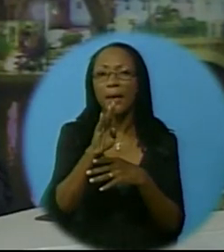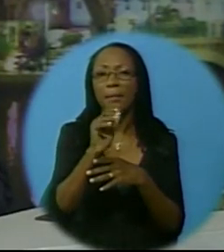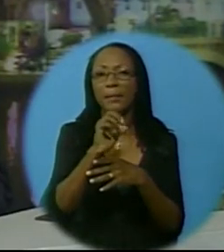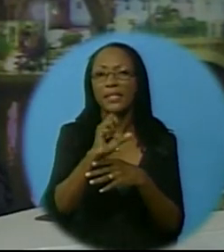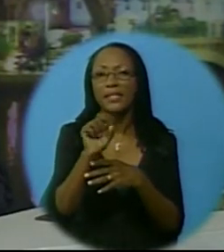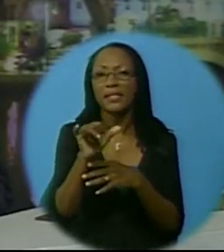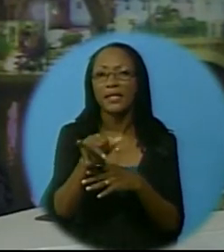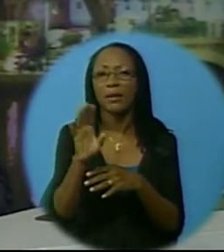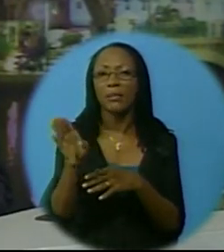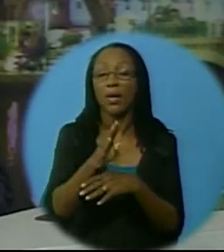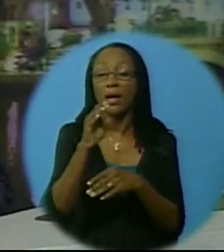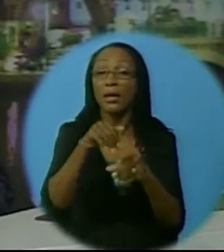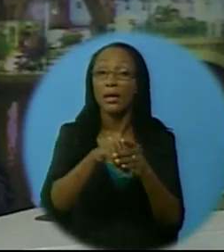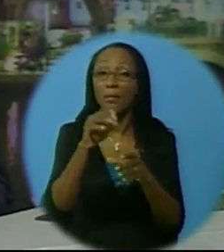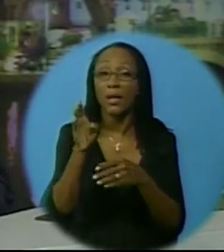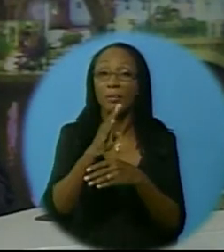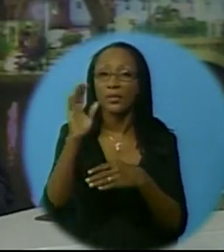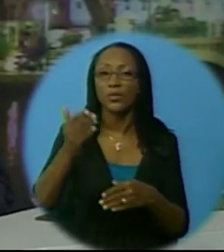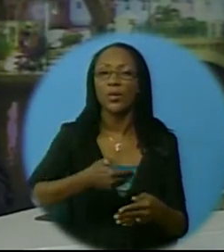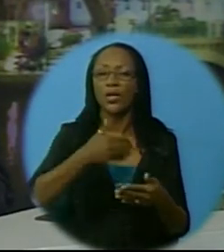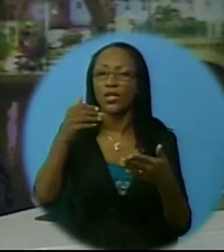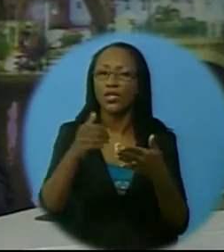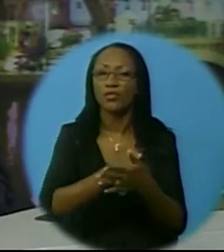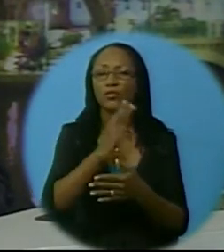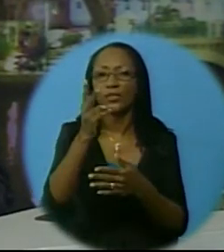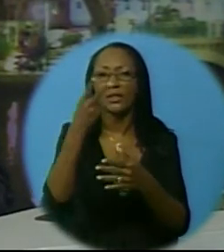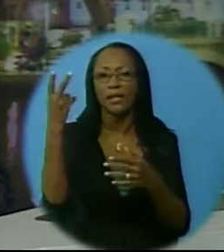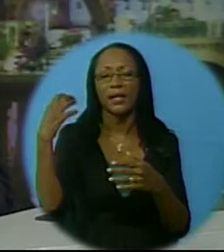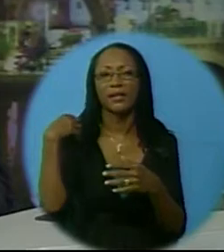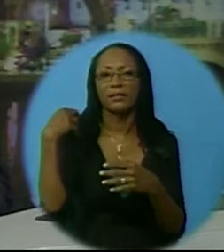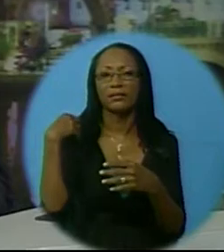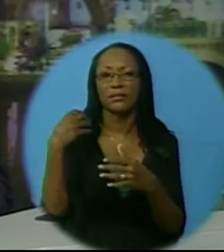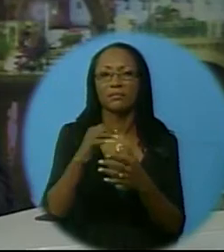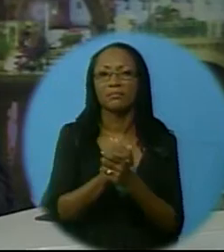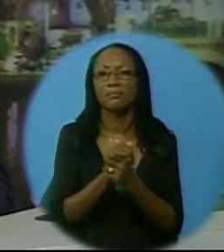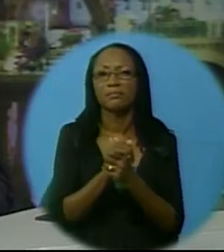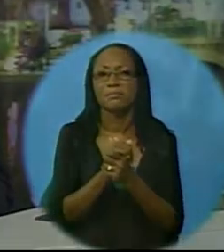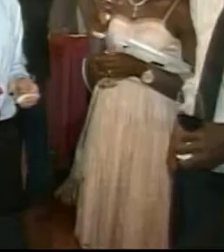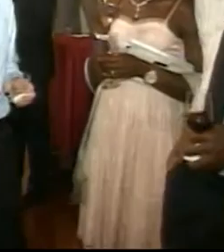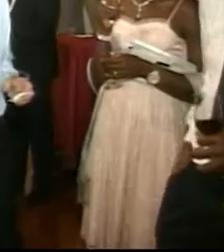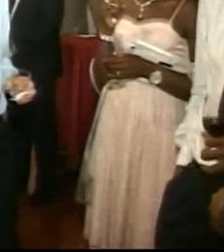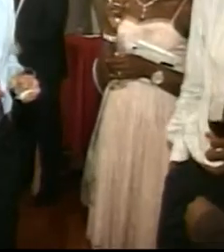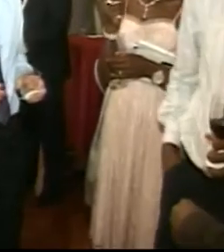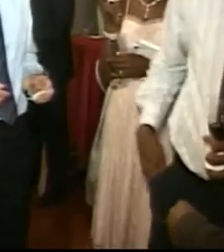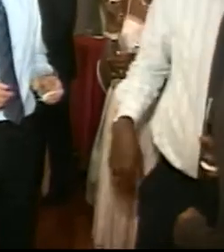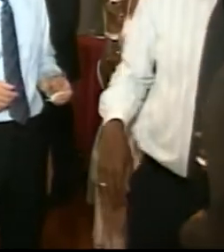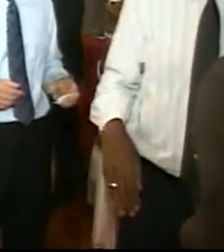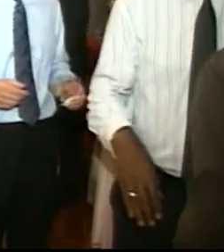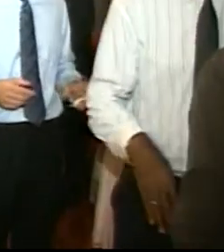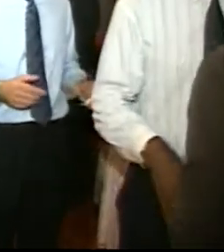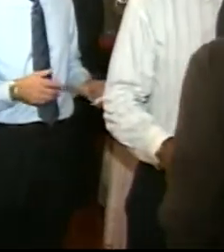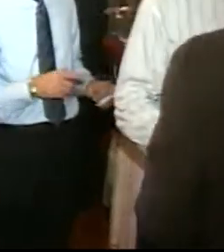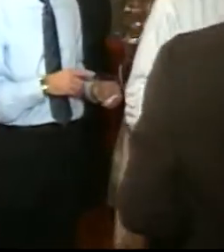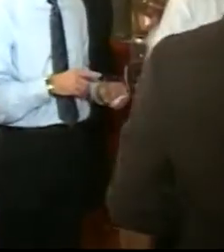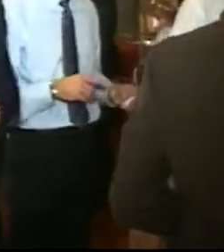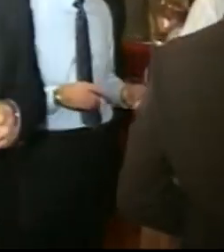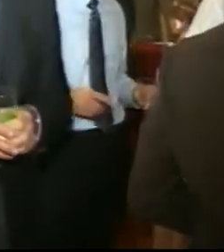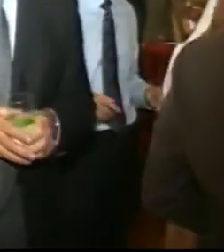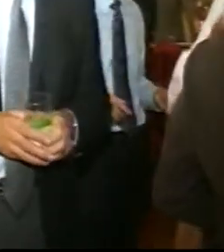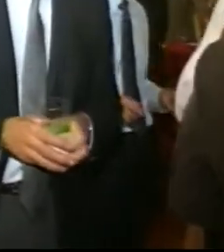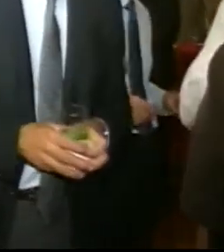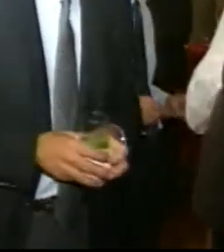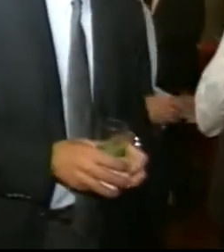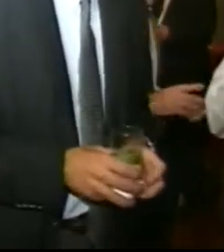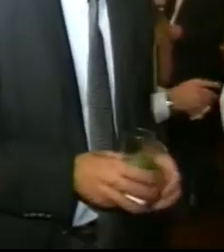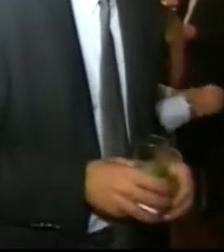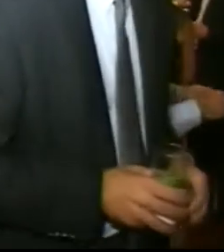has welcomed a new Deputy Chief of Mission. Aruna Amirthanayagam was introduced to embassy staff and others during a